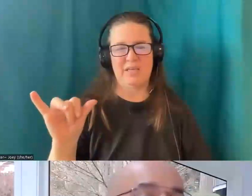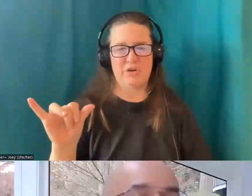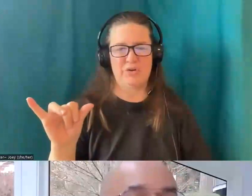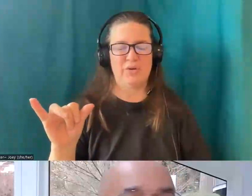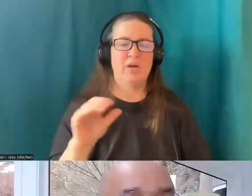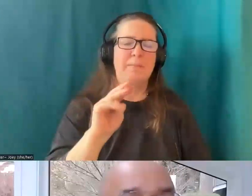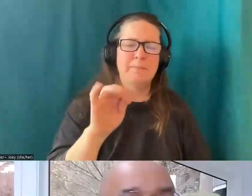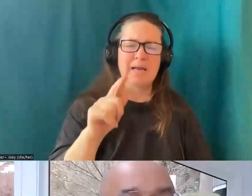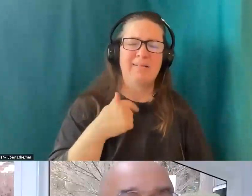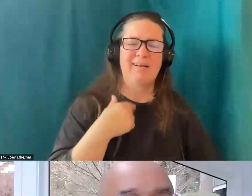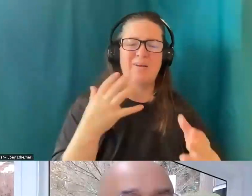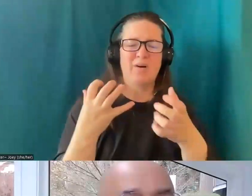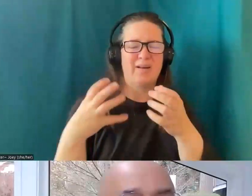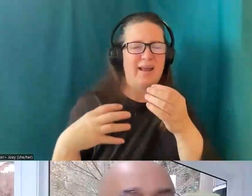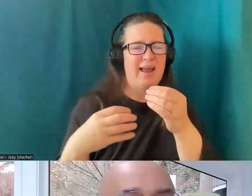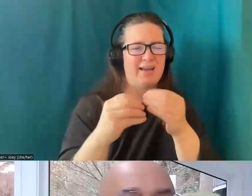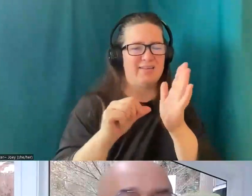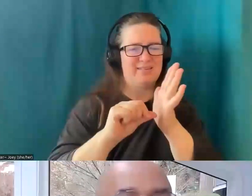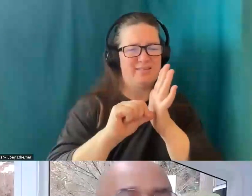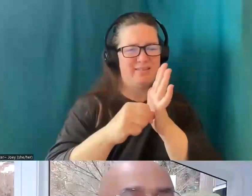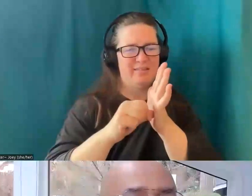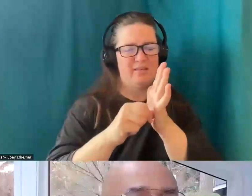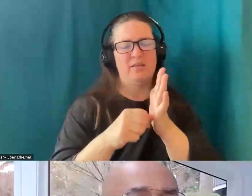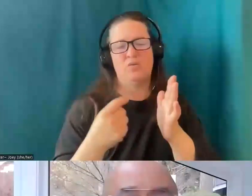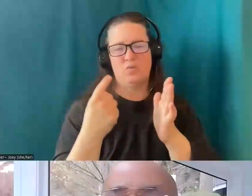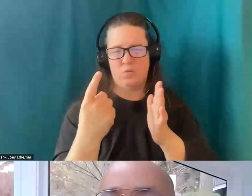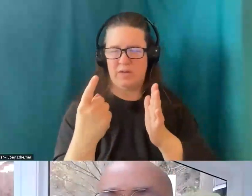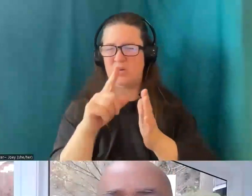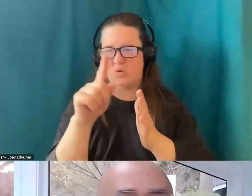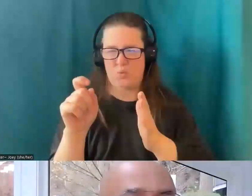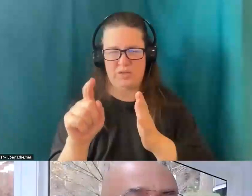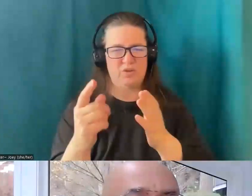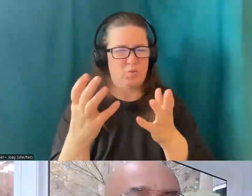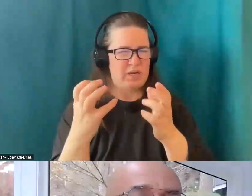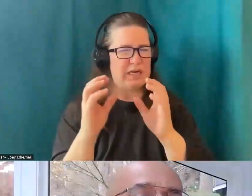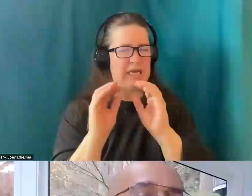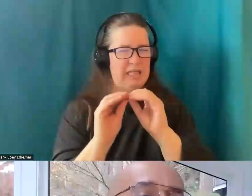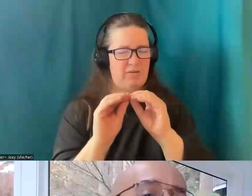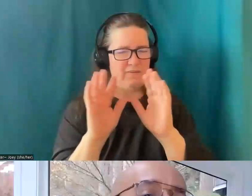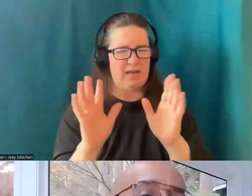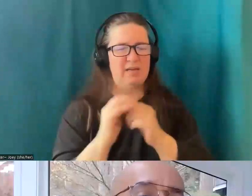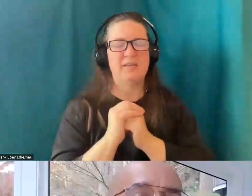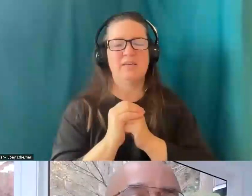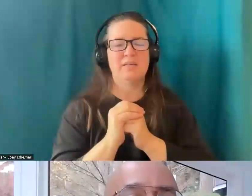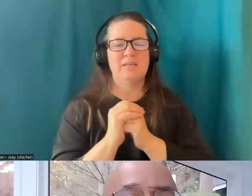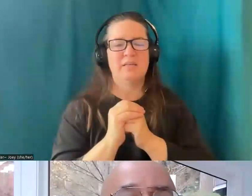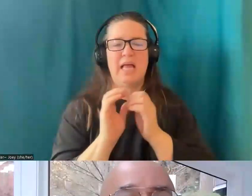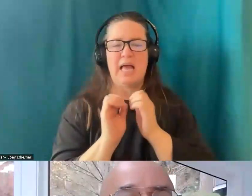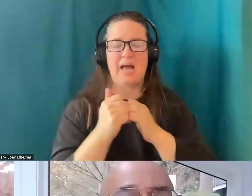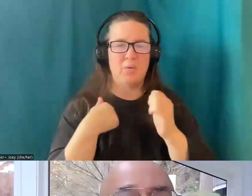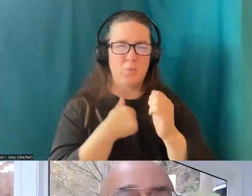I just wanted to chime in on one question that we wanted to be clear about that had come to us, and that was how were we going to